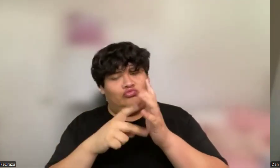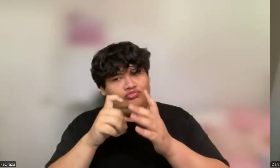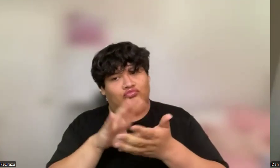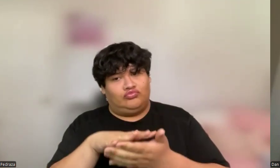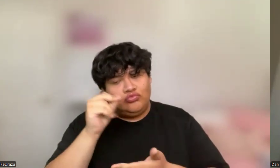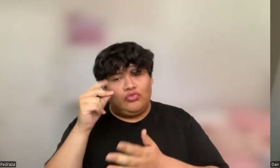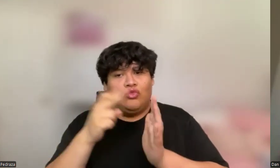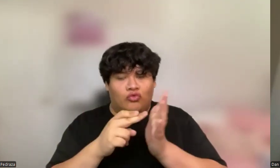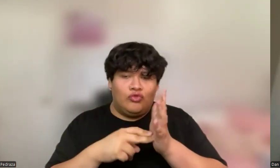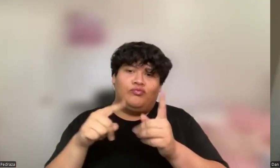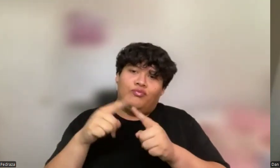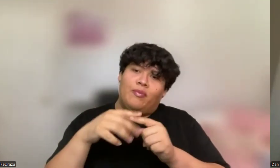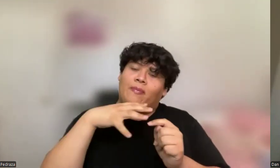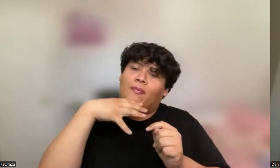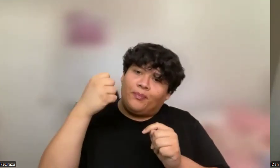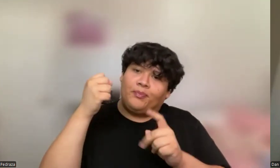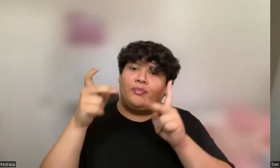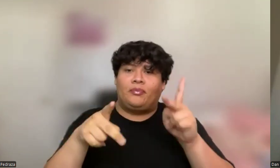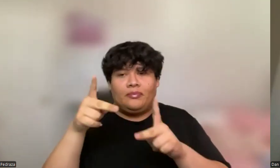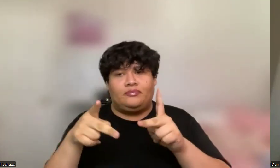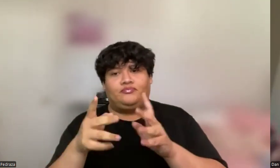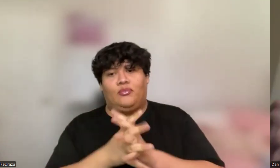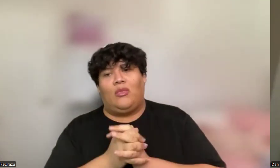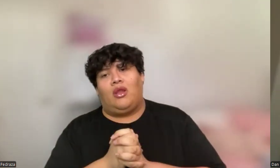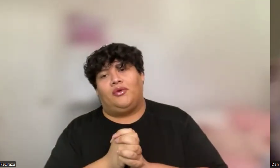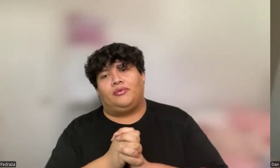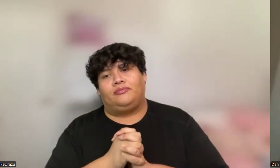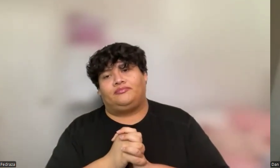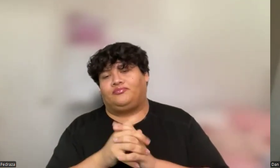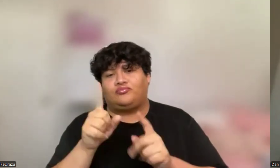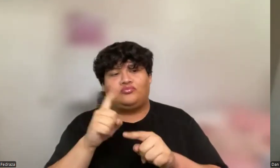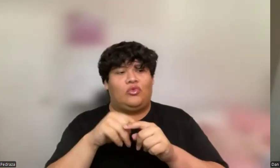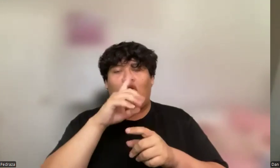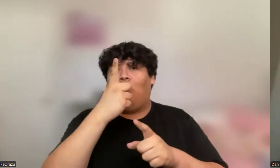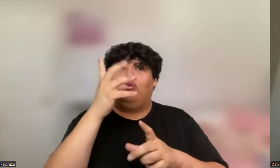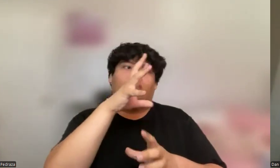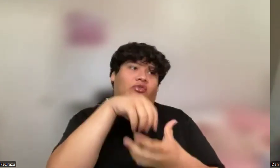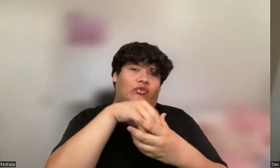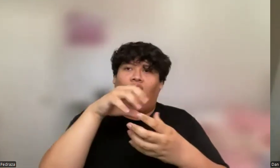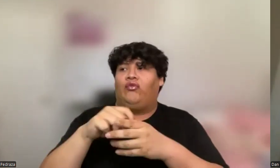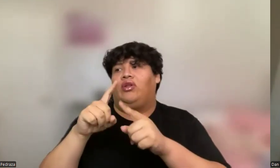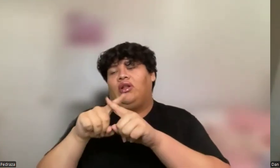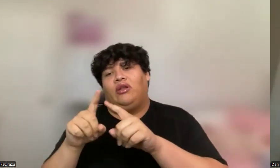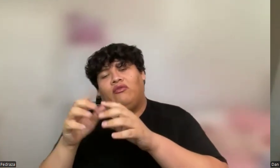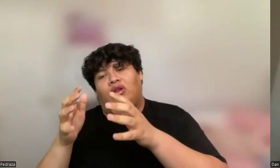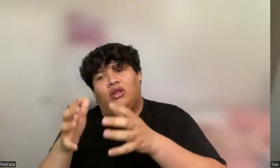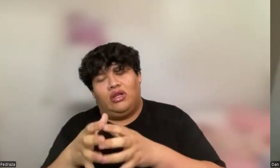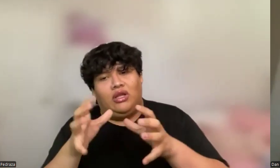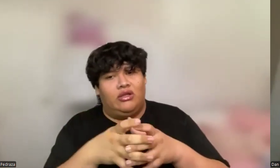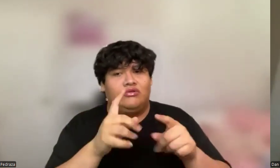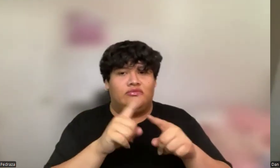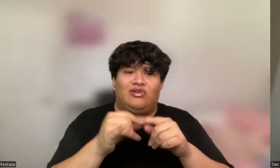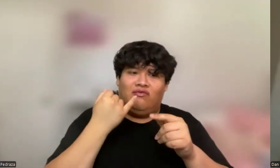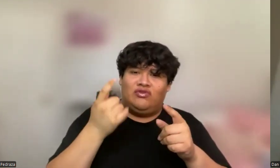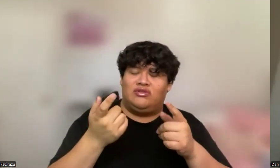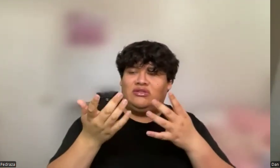practicing attorneys, if you know, you can't be involved in referring cases, but if there's something you could do